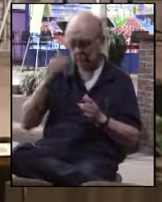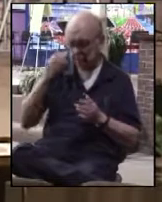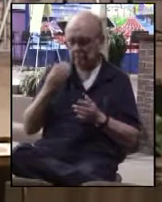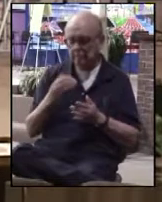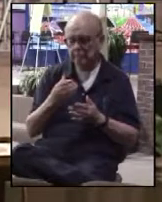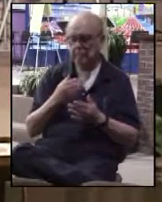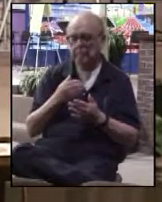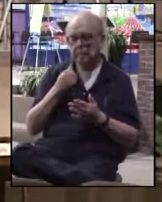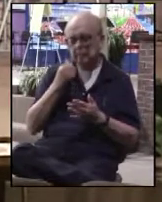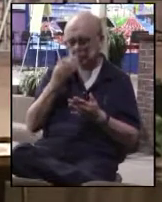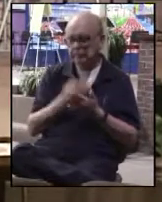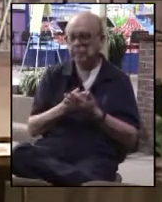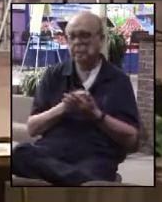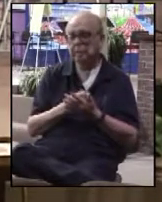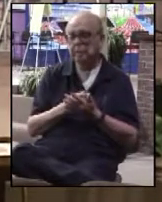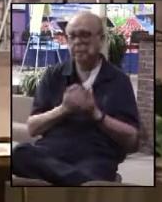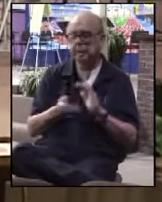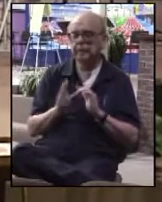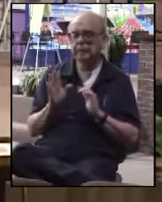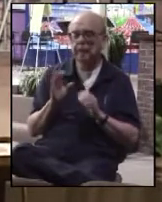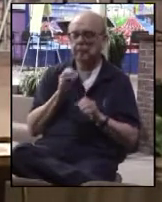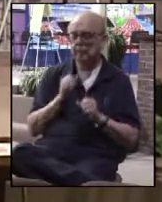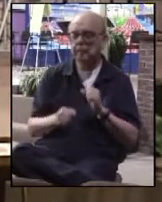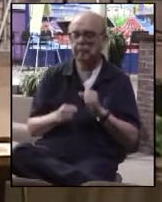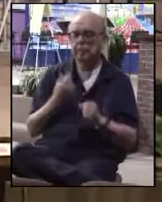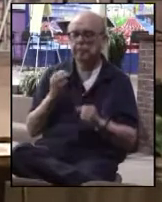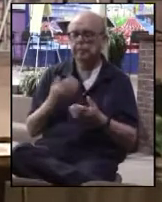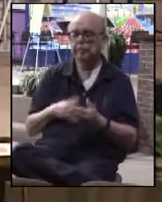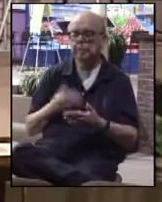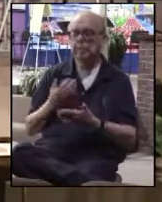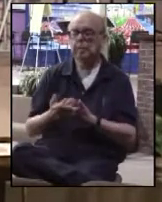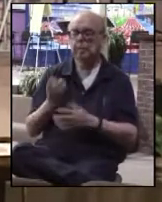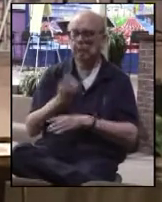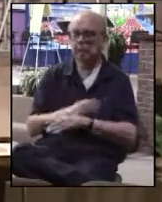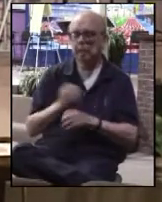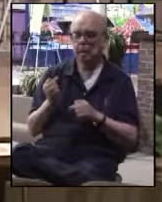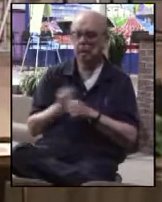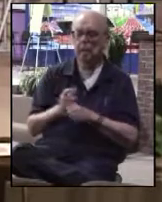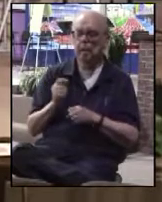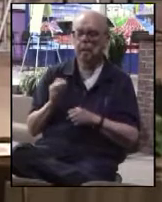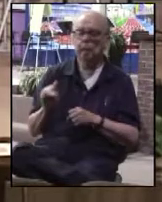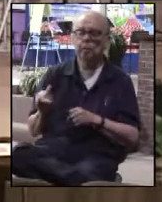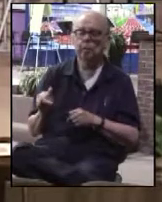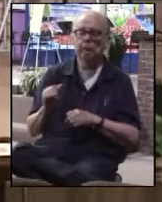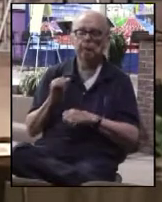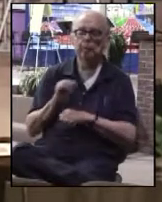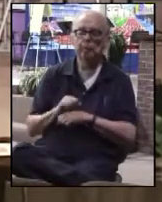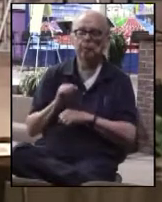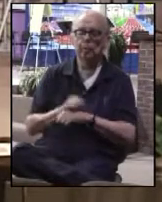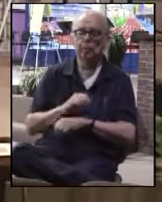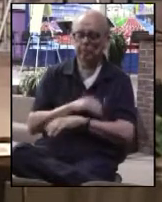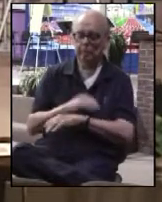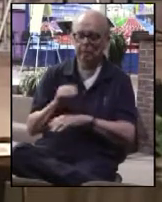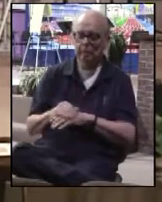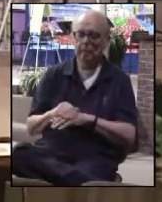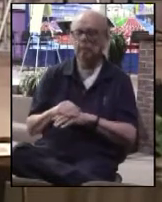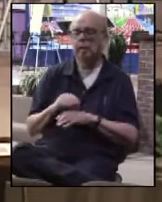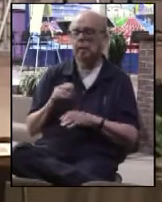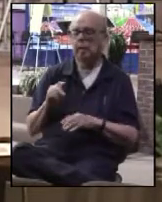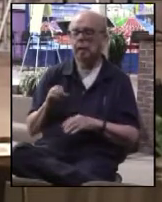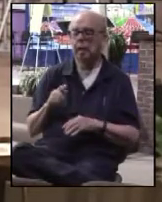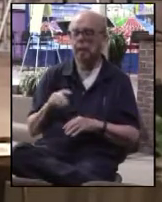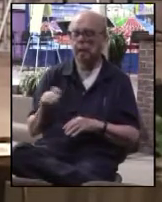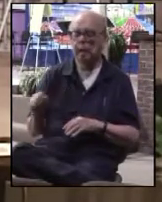five recently before his birthday he got a toy workbench his little plastic tools and